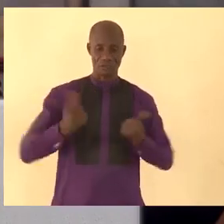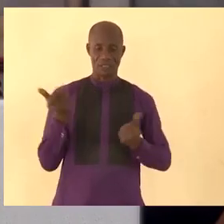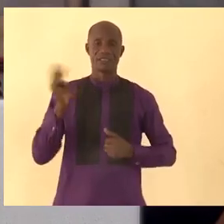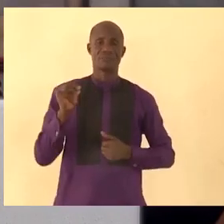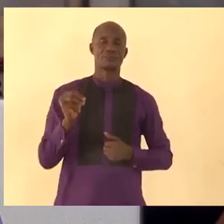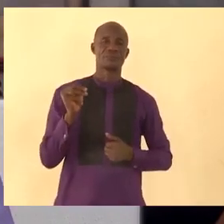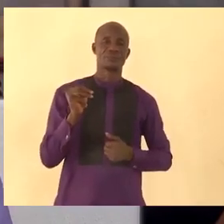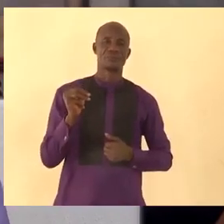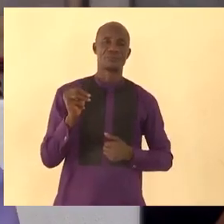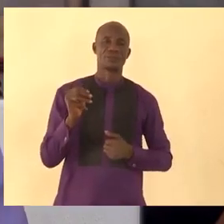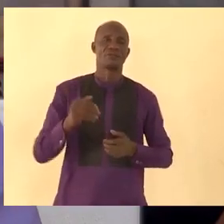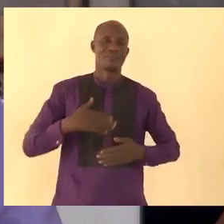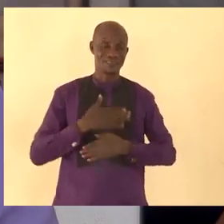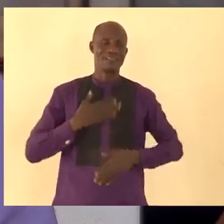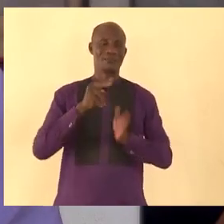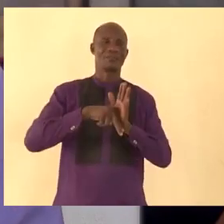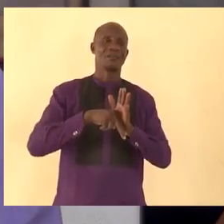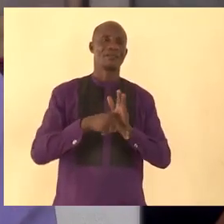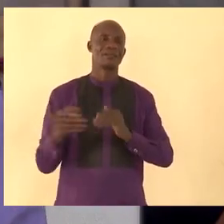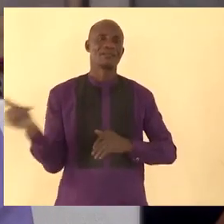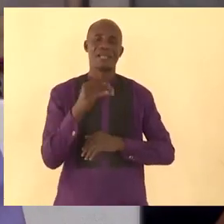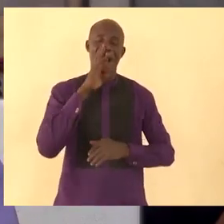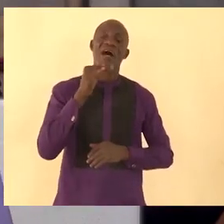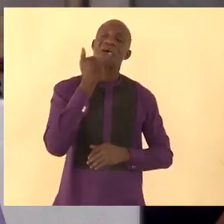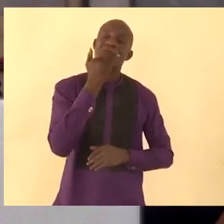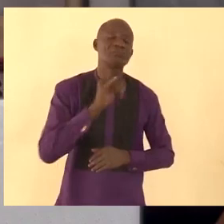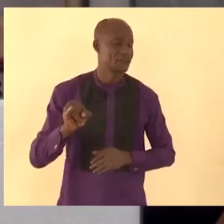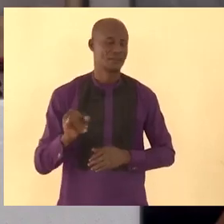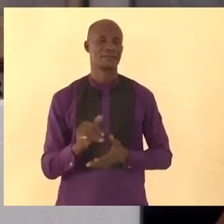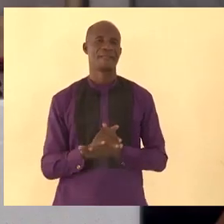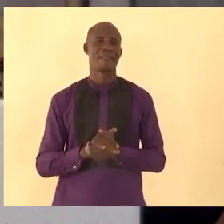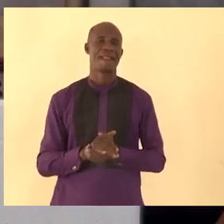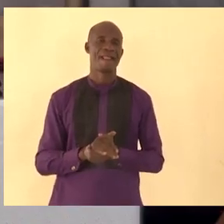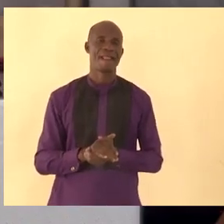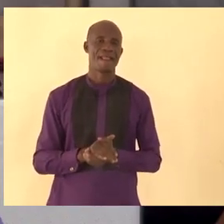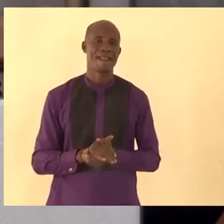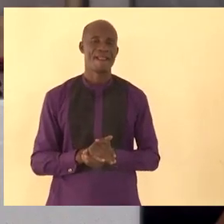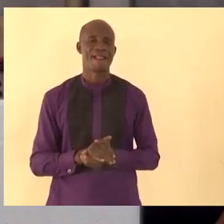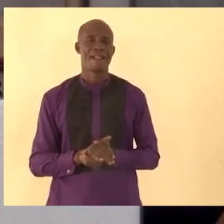to deny themselves of happiness and of whatever, they are mistaken.